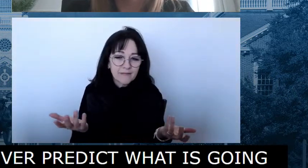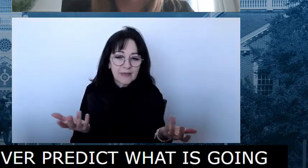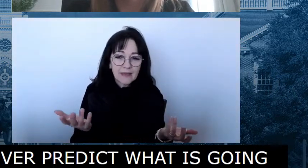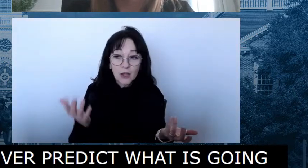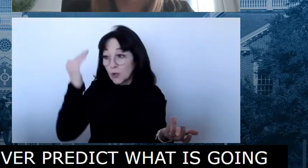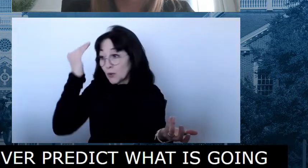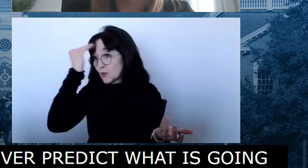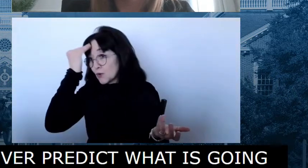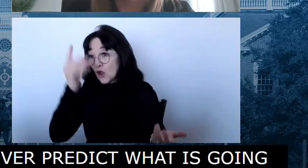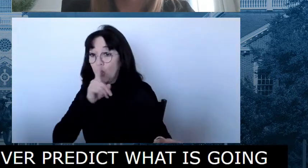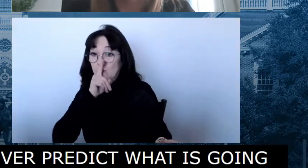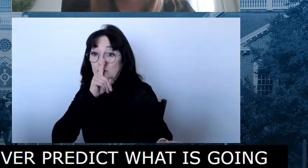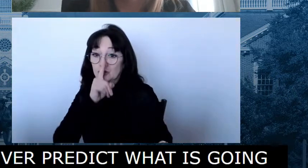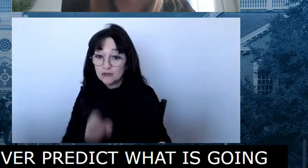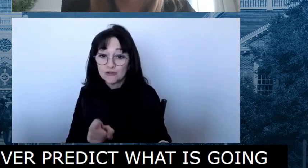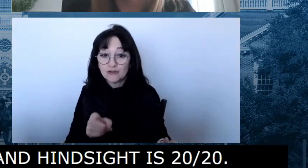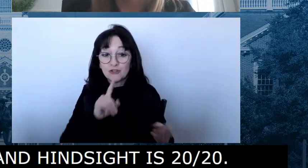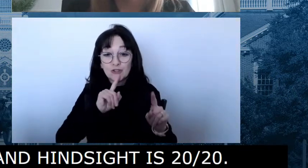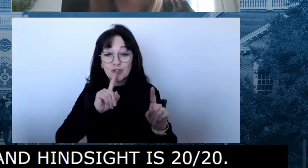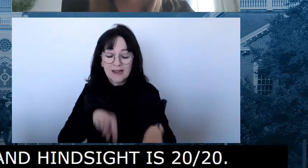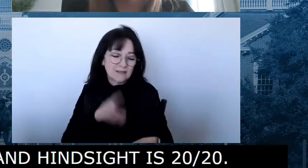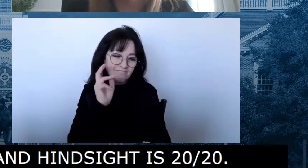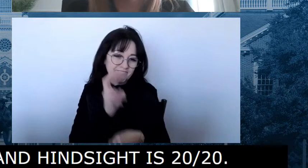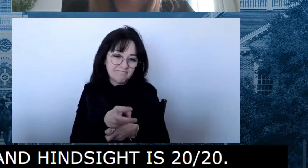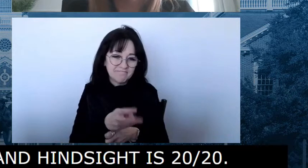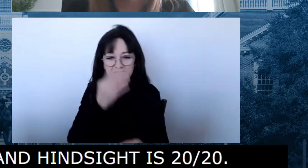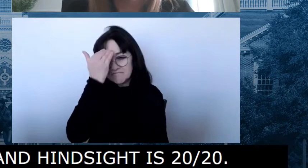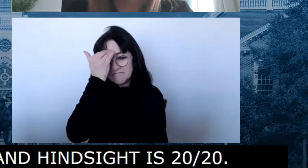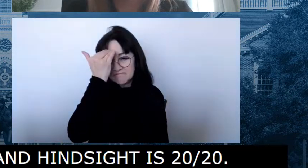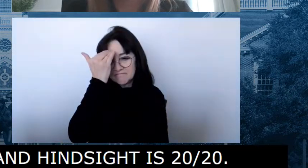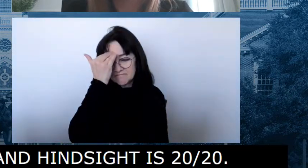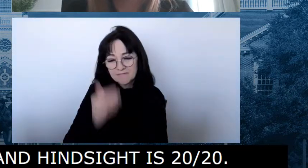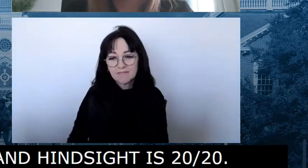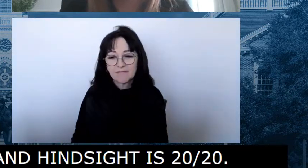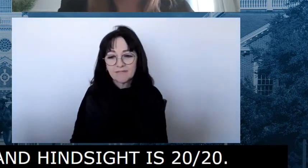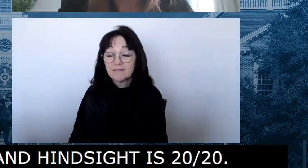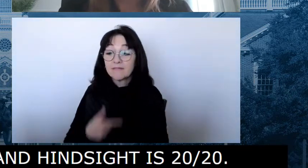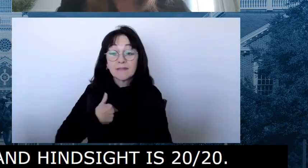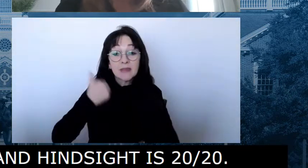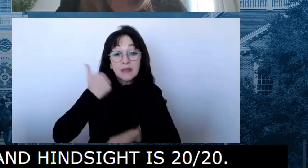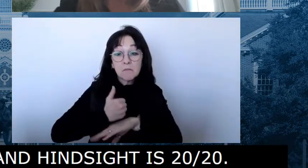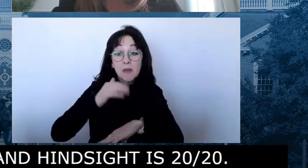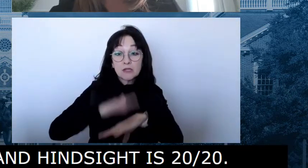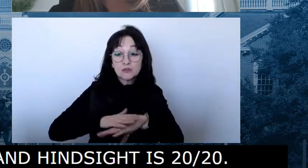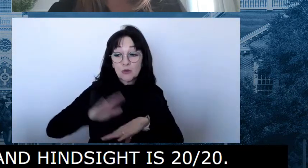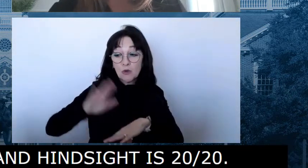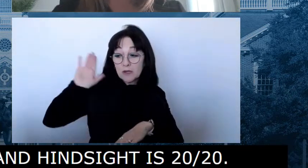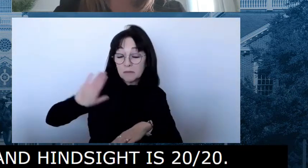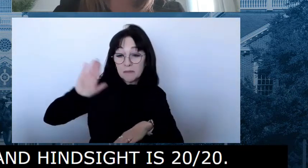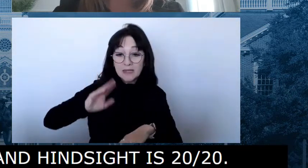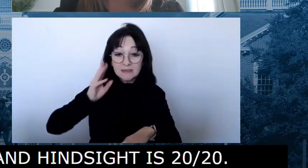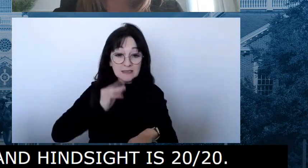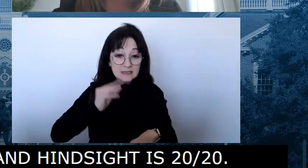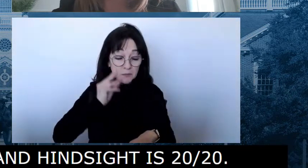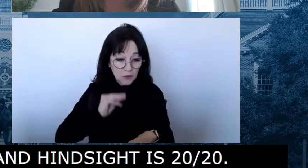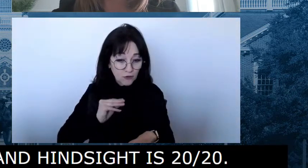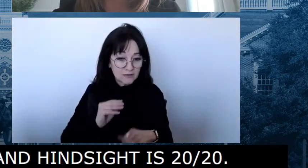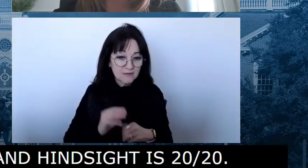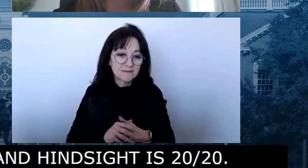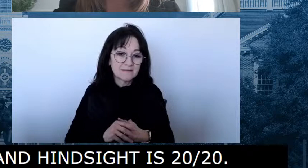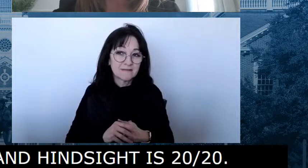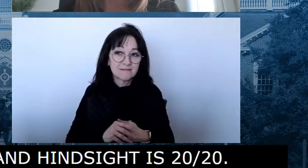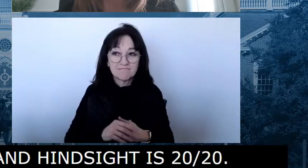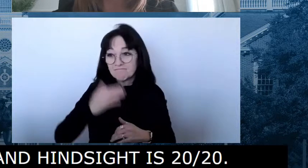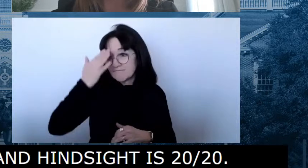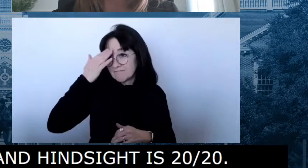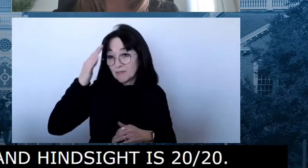we do know is our past experience. We know that events like